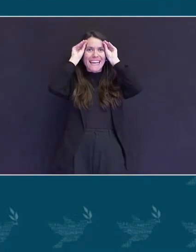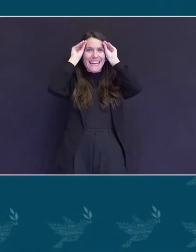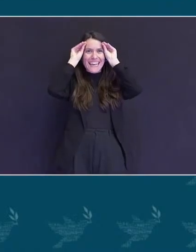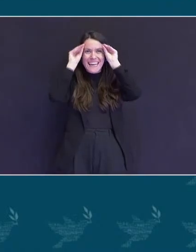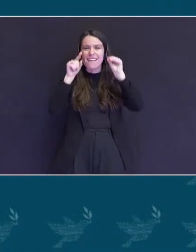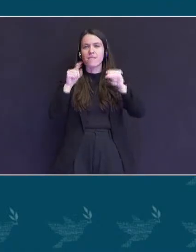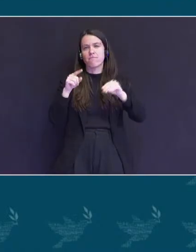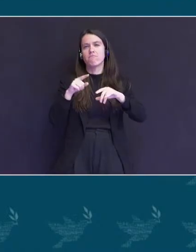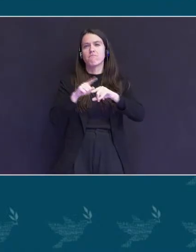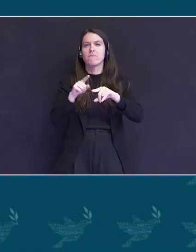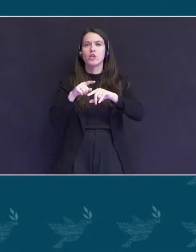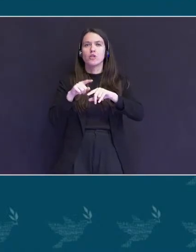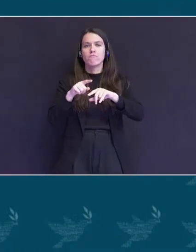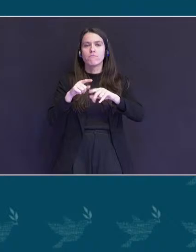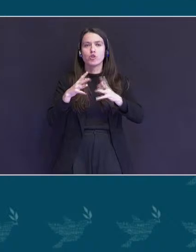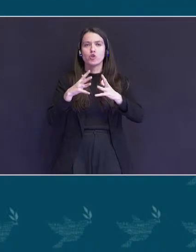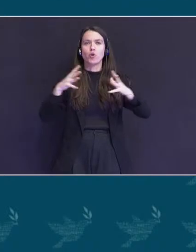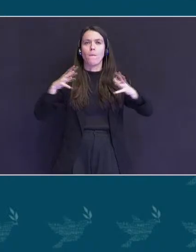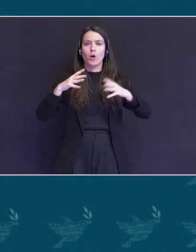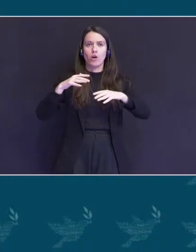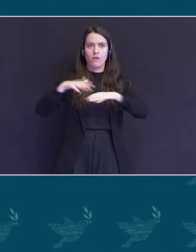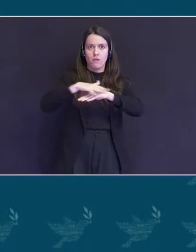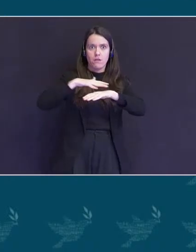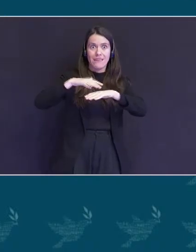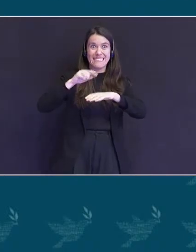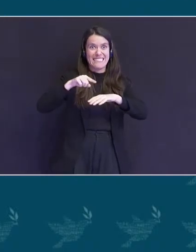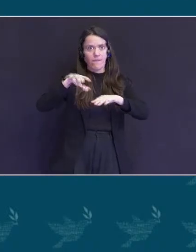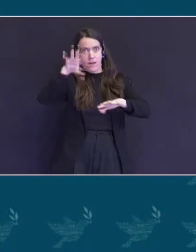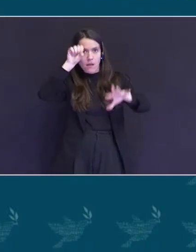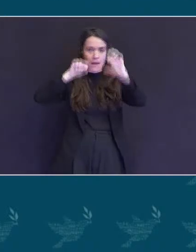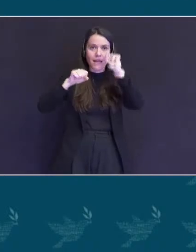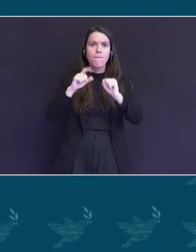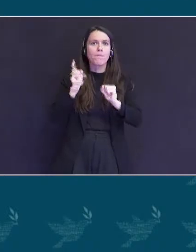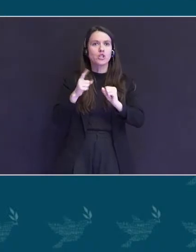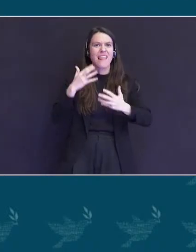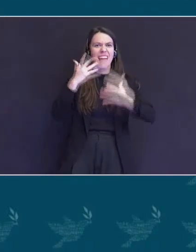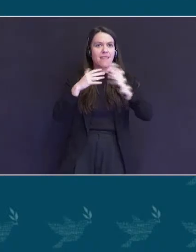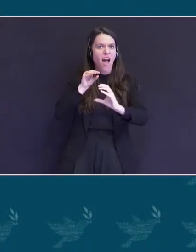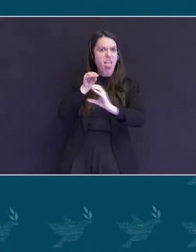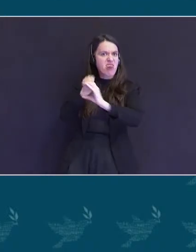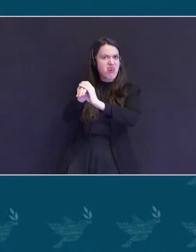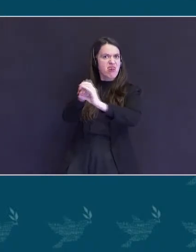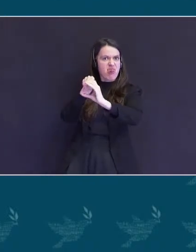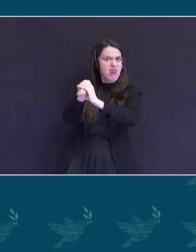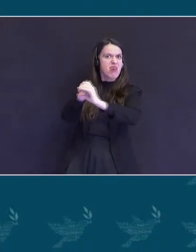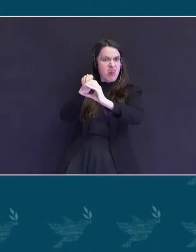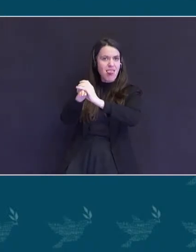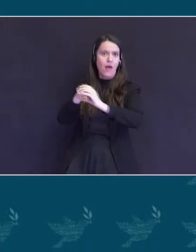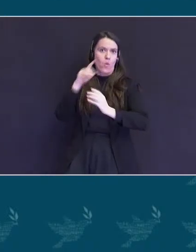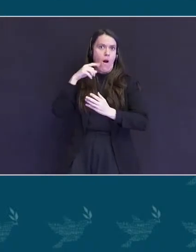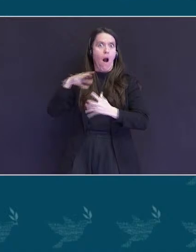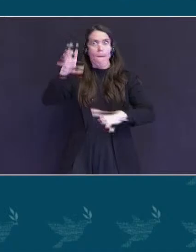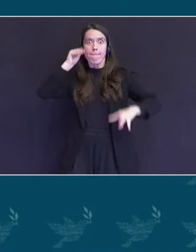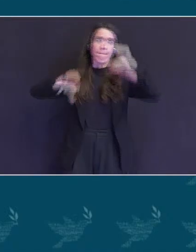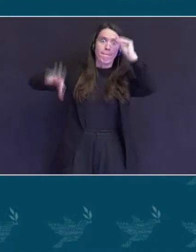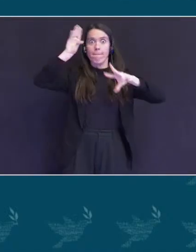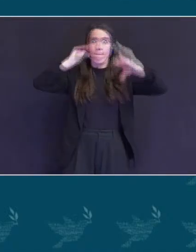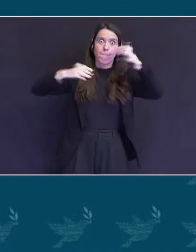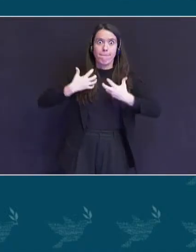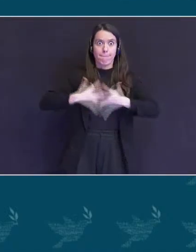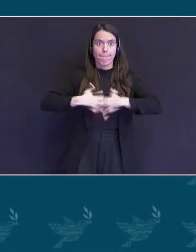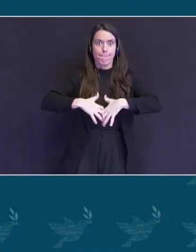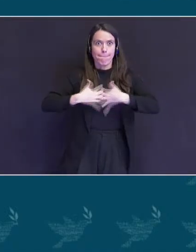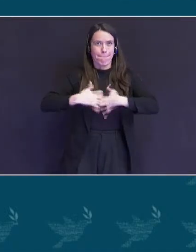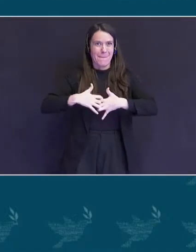on the supervised learning, so they need a lot of data. So while there are 1,000 languages, they